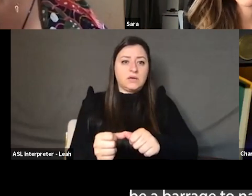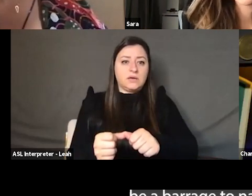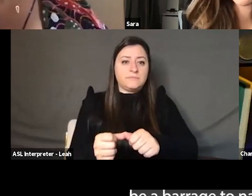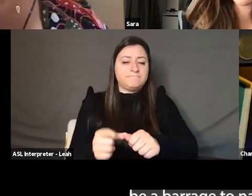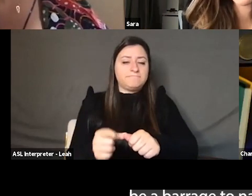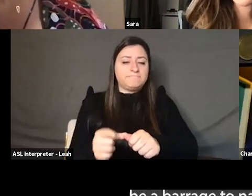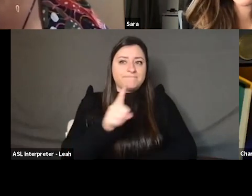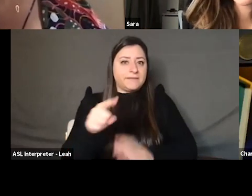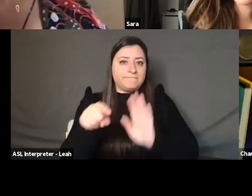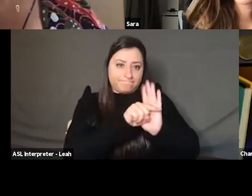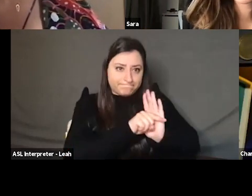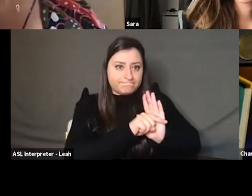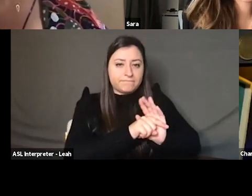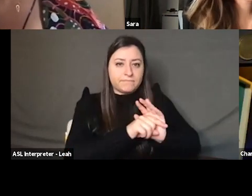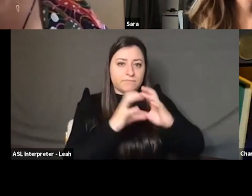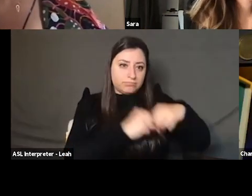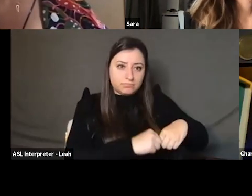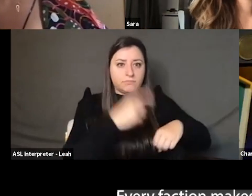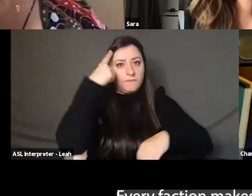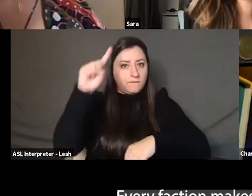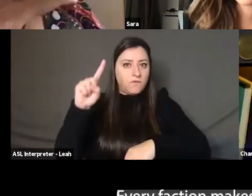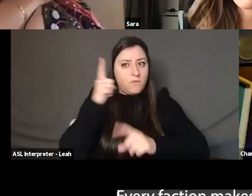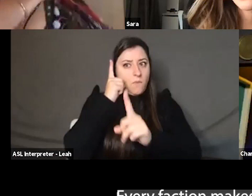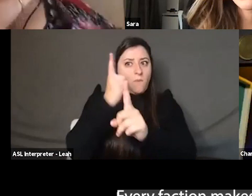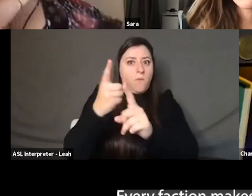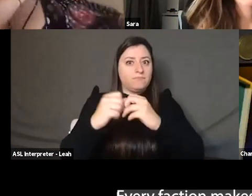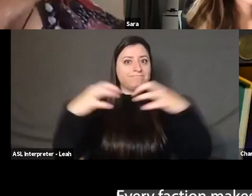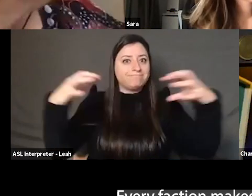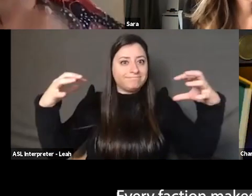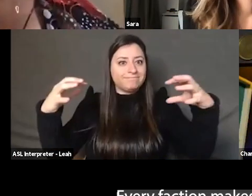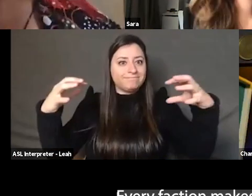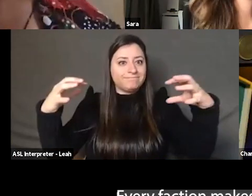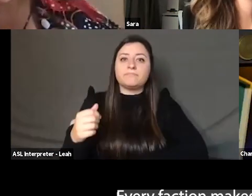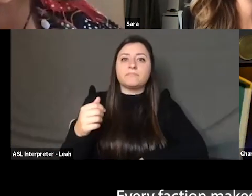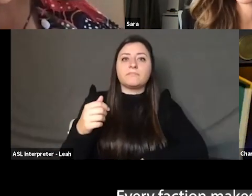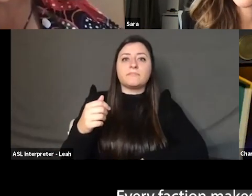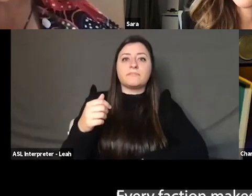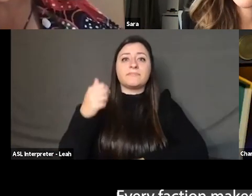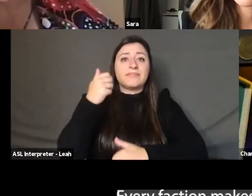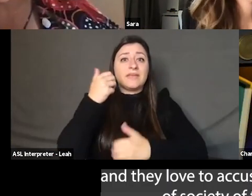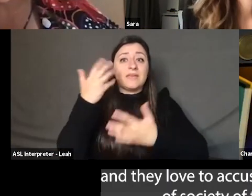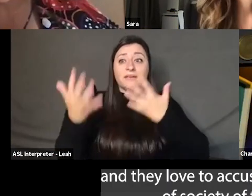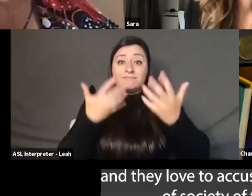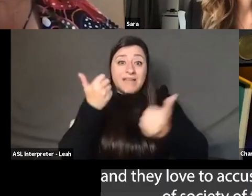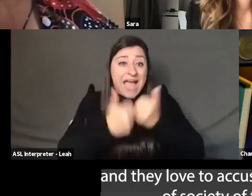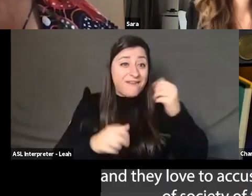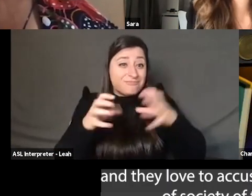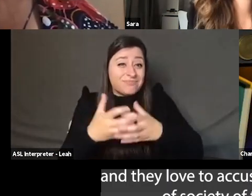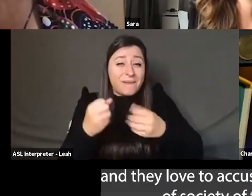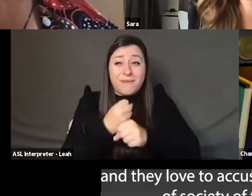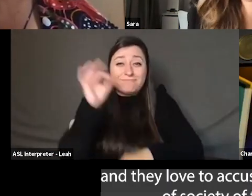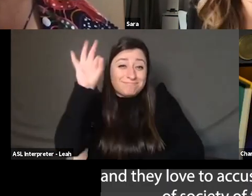barrage to nation building. Every faction makes fiery speeches and they love